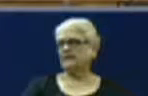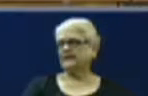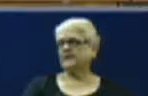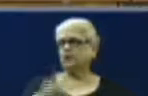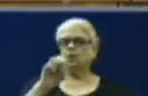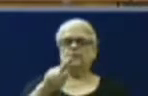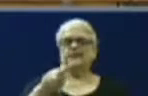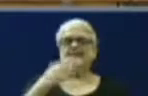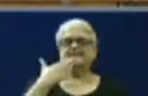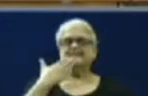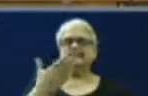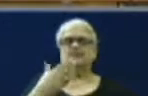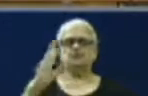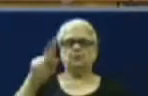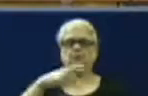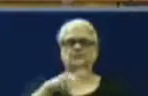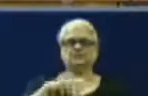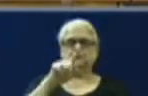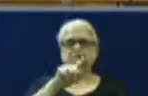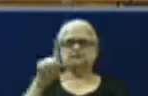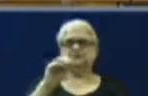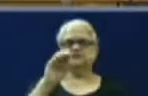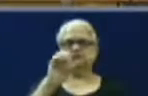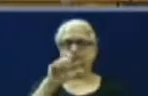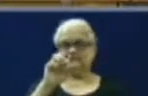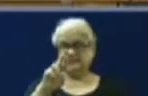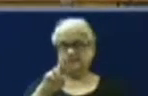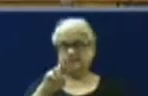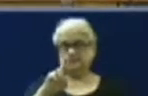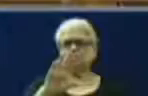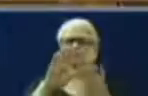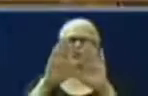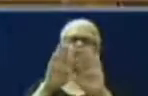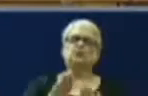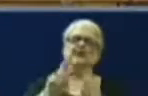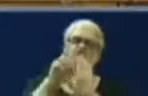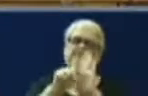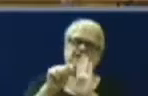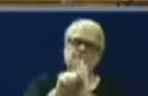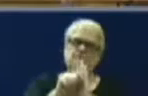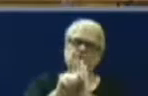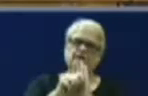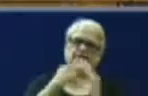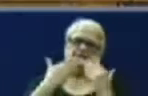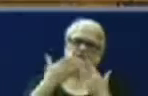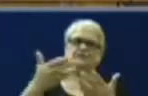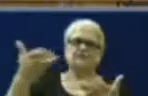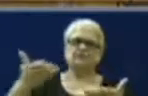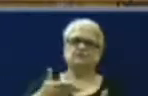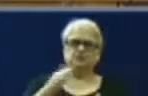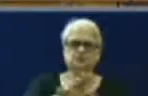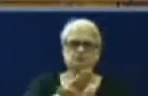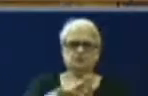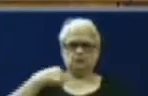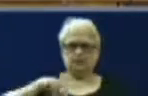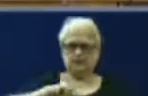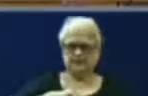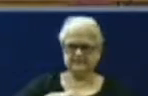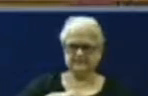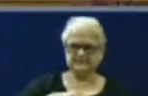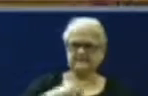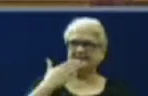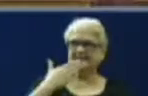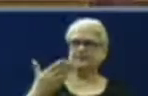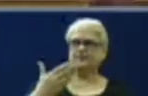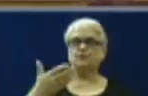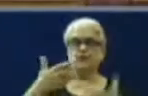Okay, thank you, Principal Zeller. That was a great video and a wonderful introduction, and we really thank the Westport community for